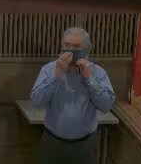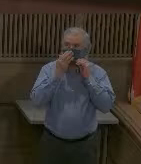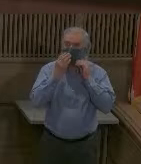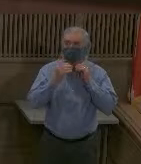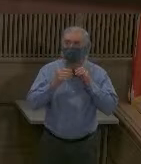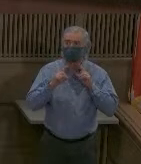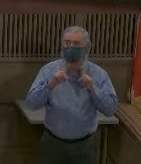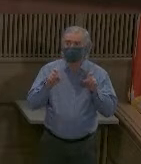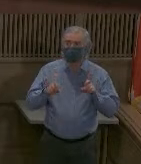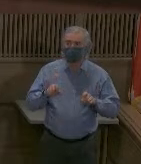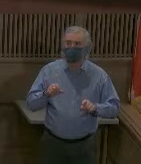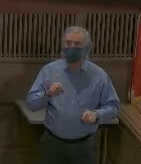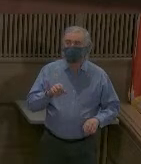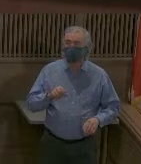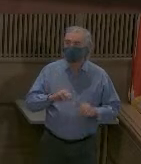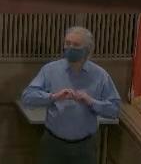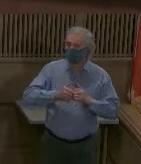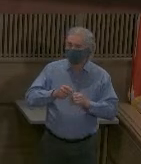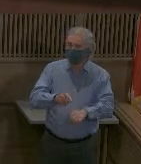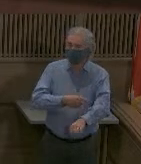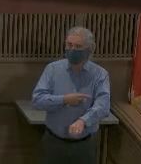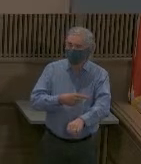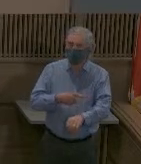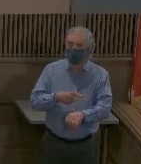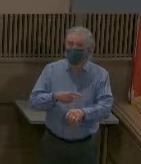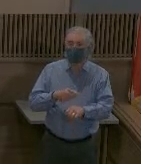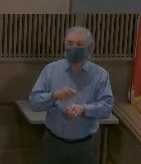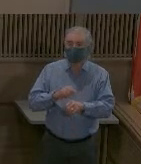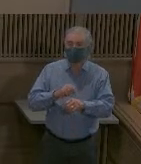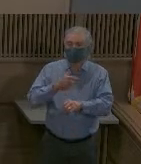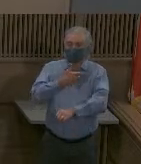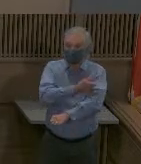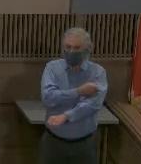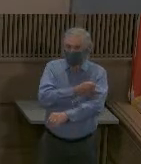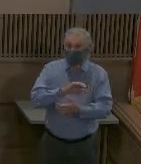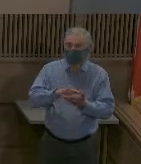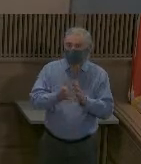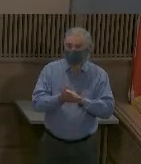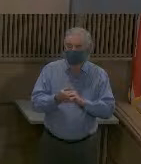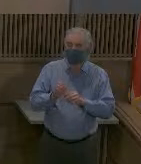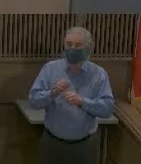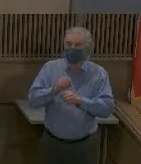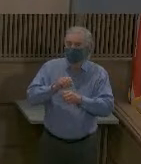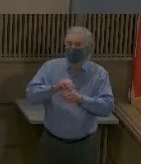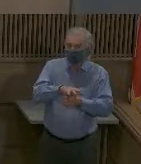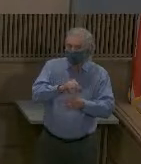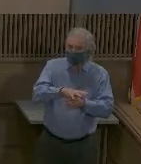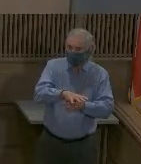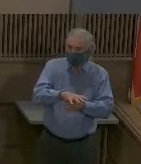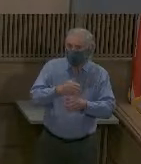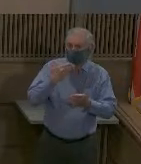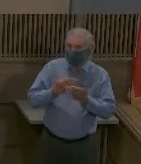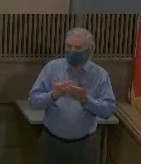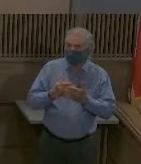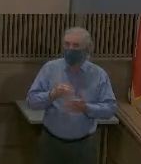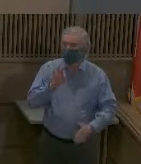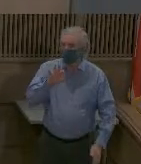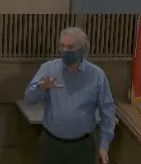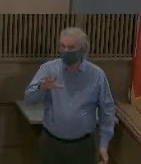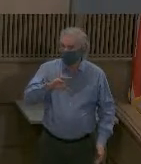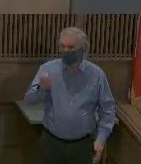The question is how long does it take the vaccine to become effective? And so the vaccine, the first